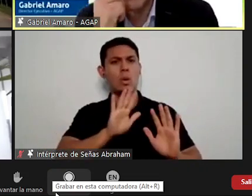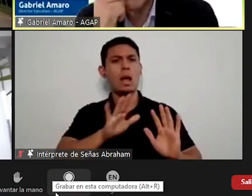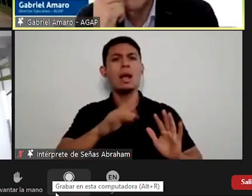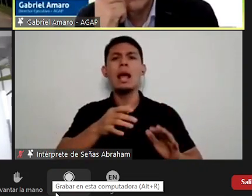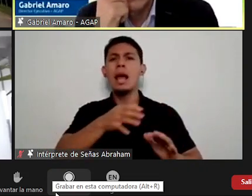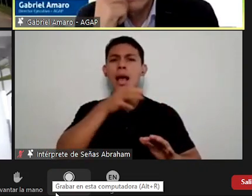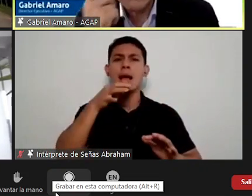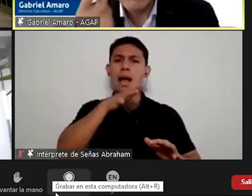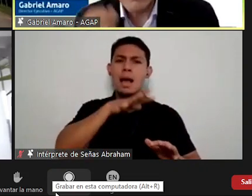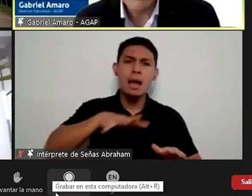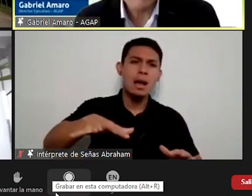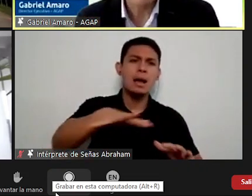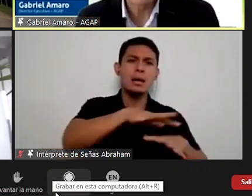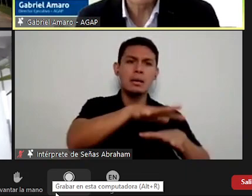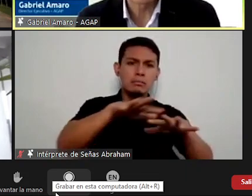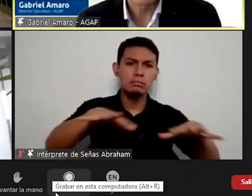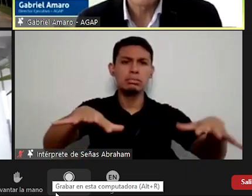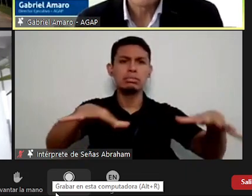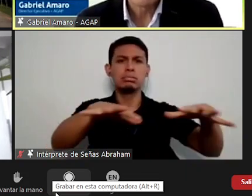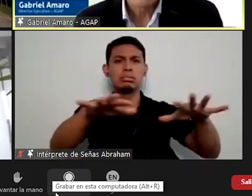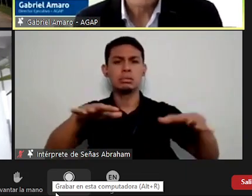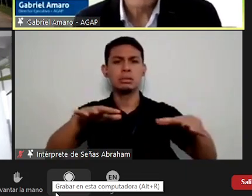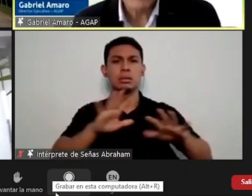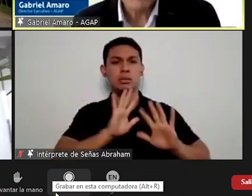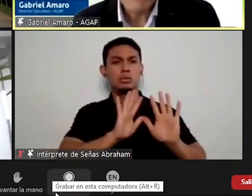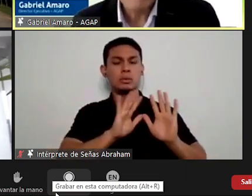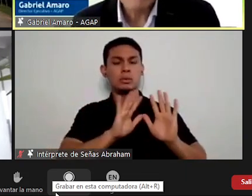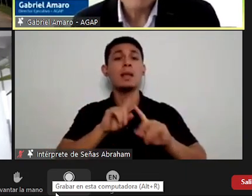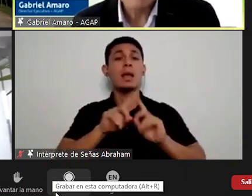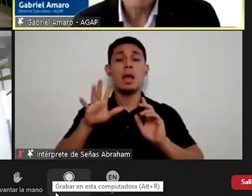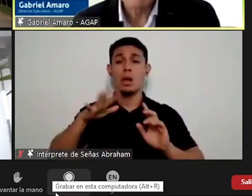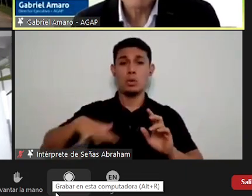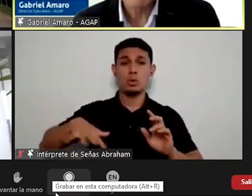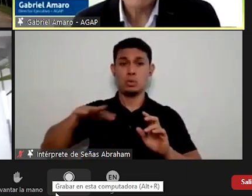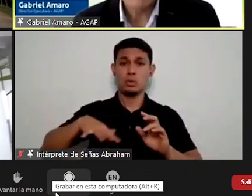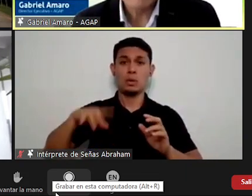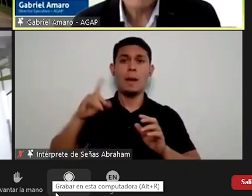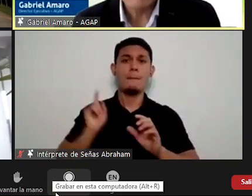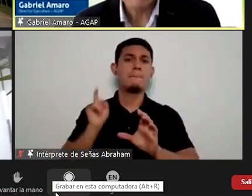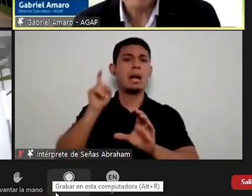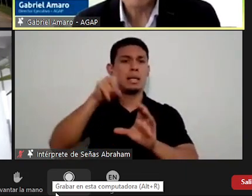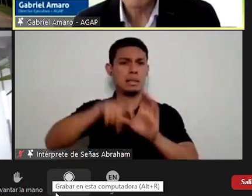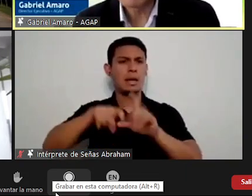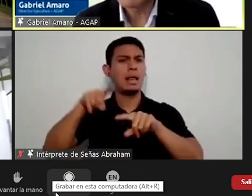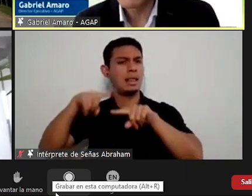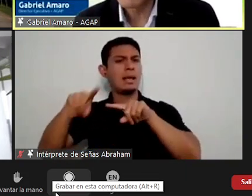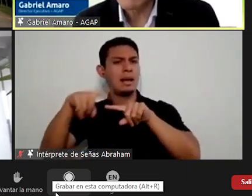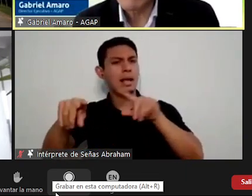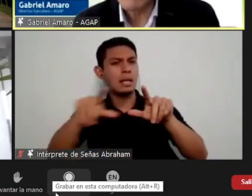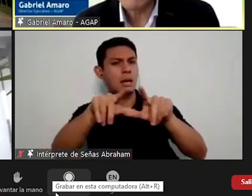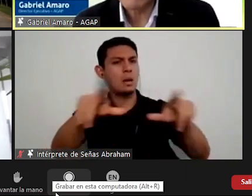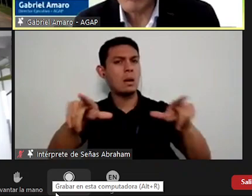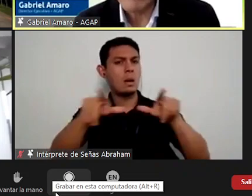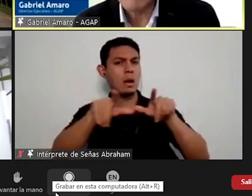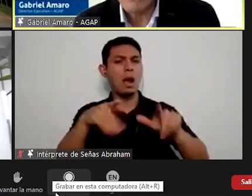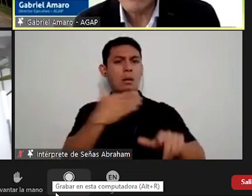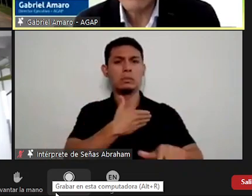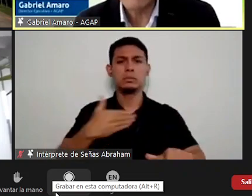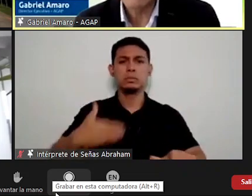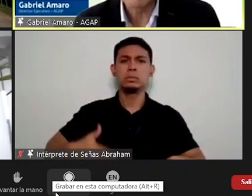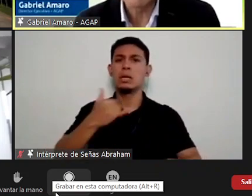the agriculture which is one of the companies that that is in the sector we have